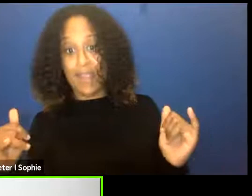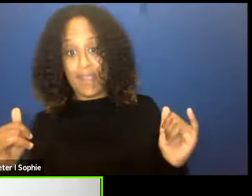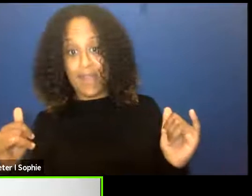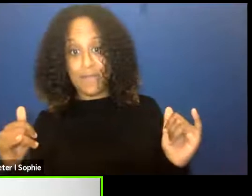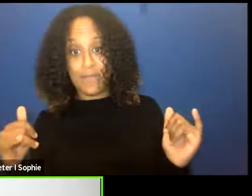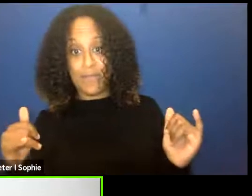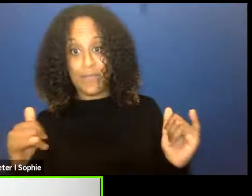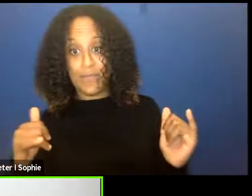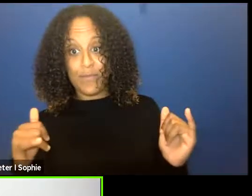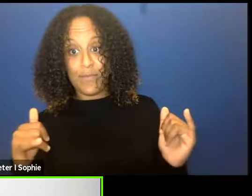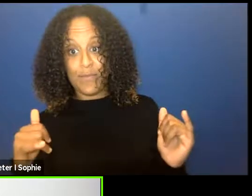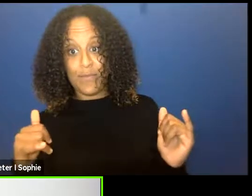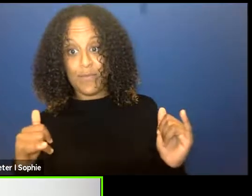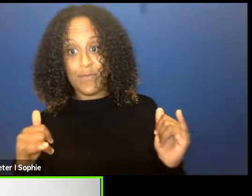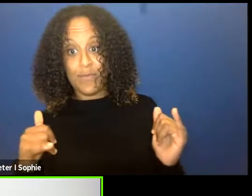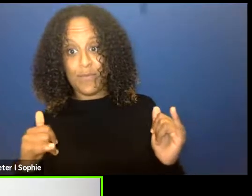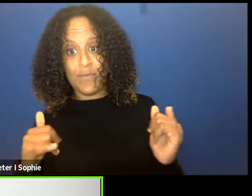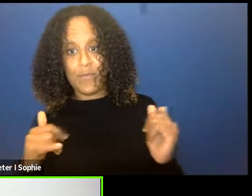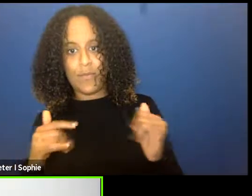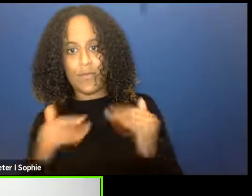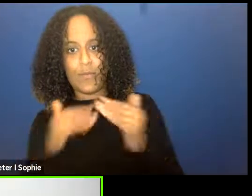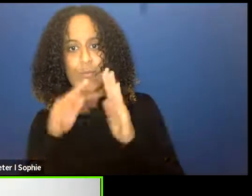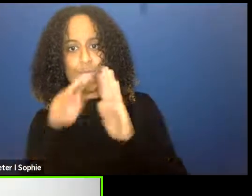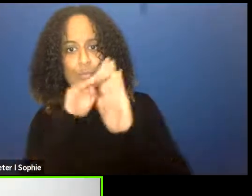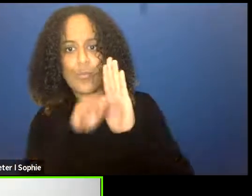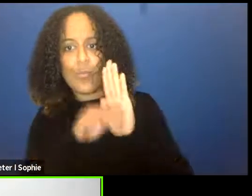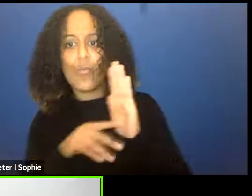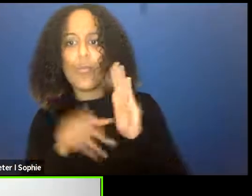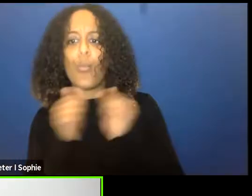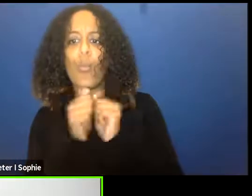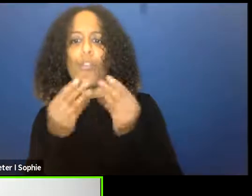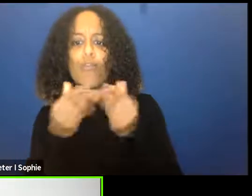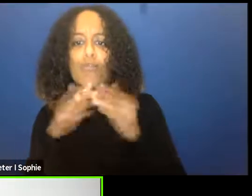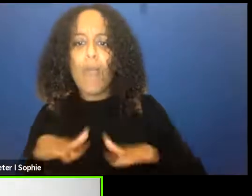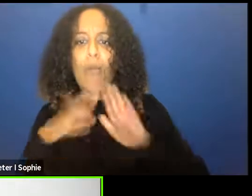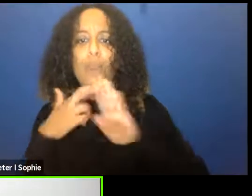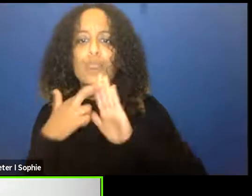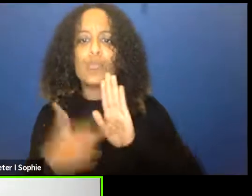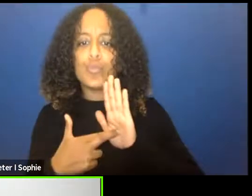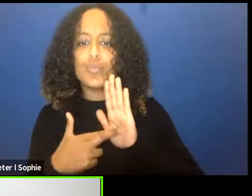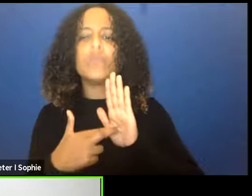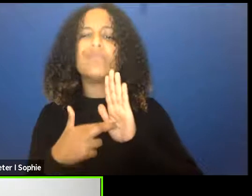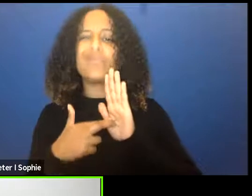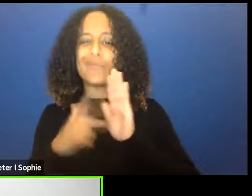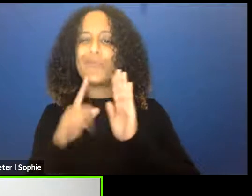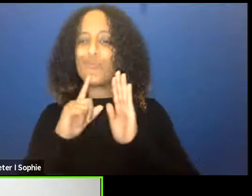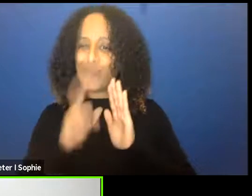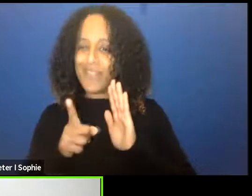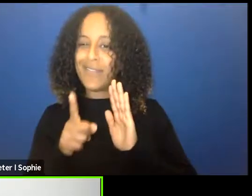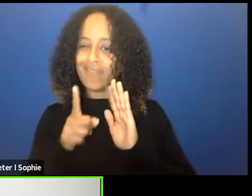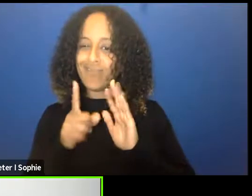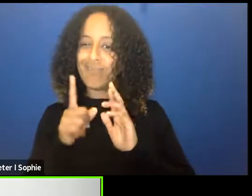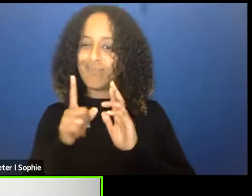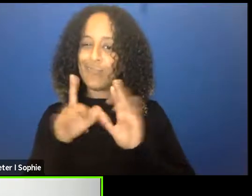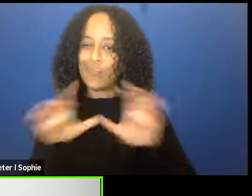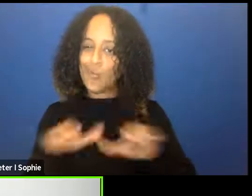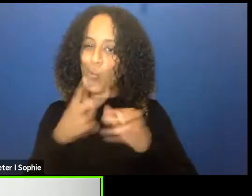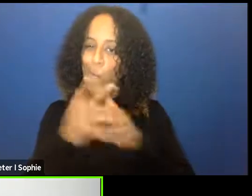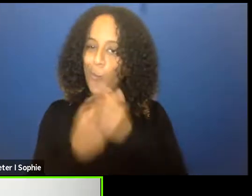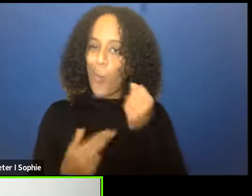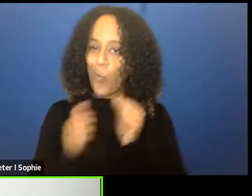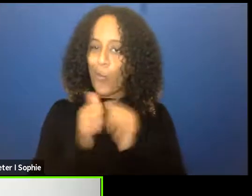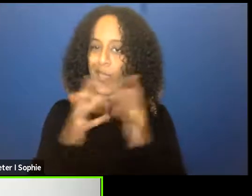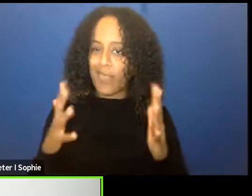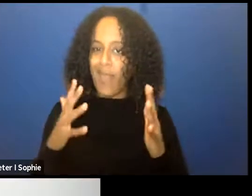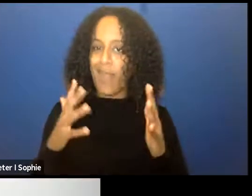a programmatic space to ask questions with some ground rules, and to really, yeah, be able to do both with that